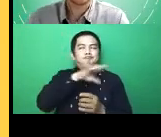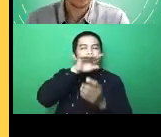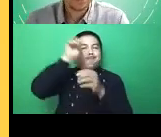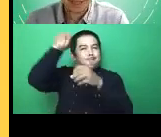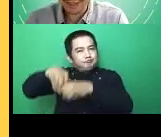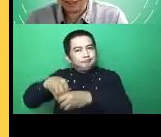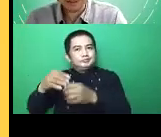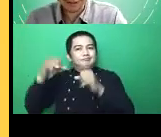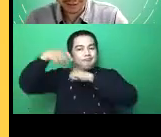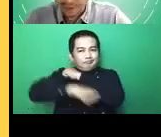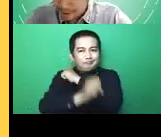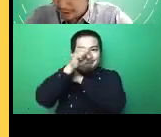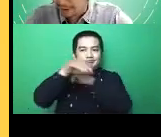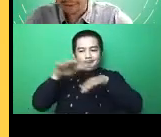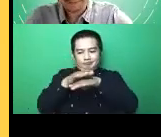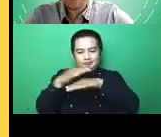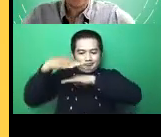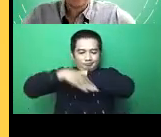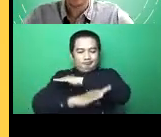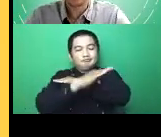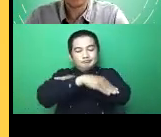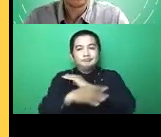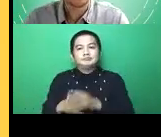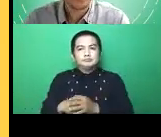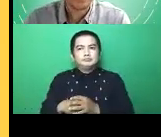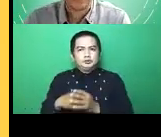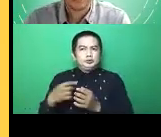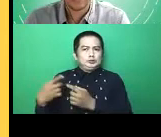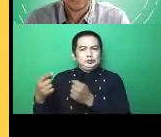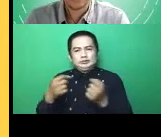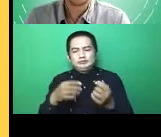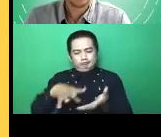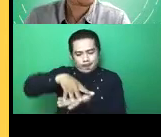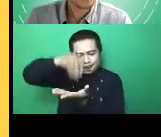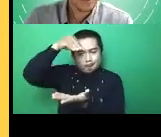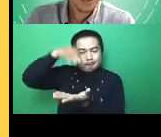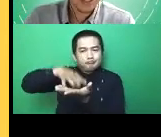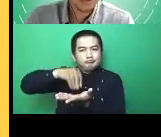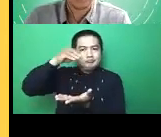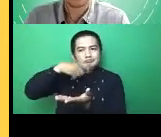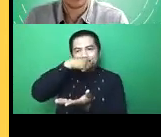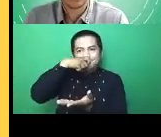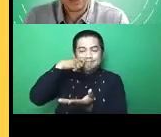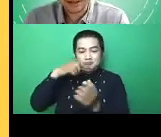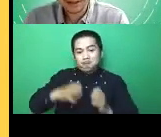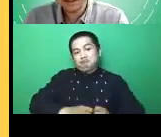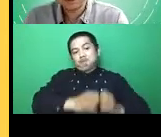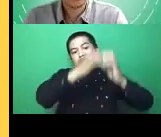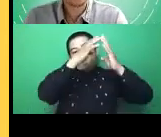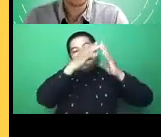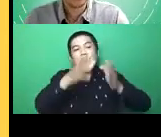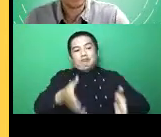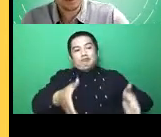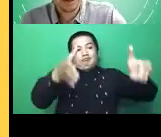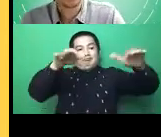sandcastle. And there's this, just a dune full of dry sand. You can't build sandcastles out of dry sand. So what